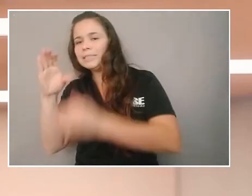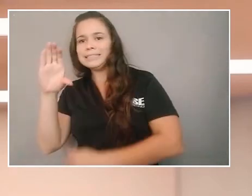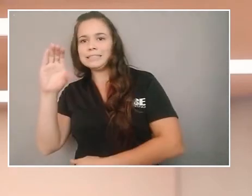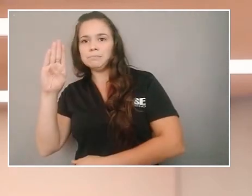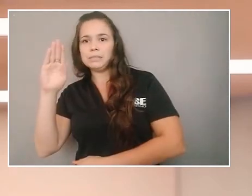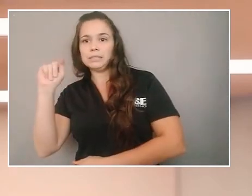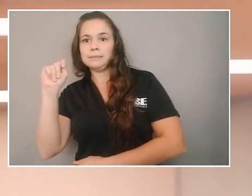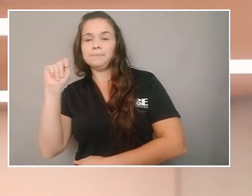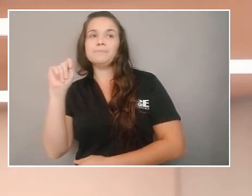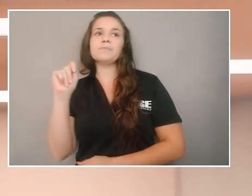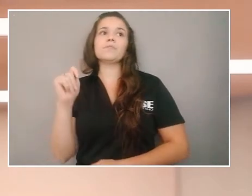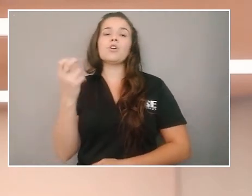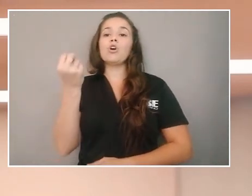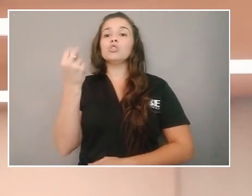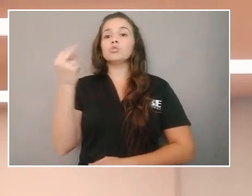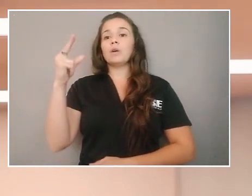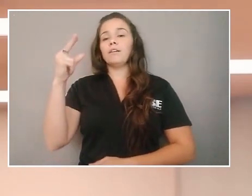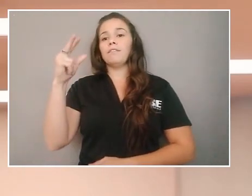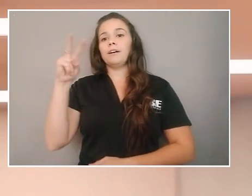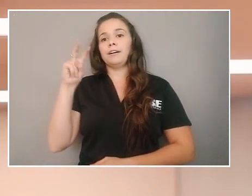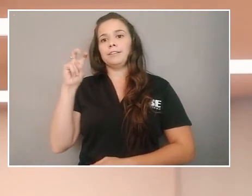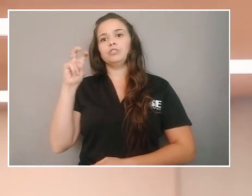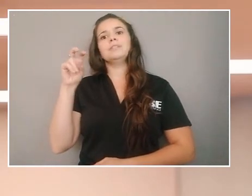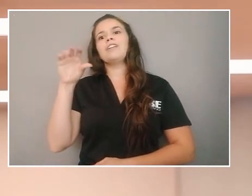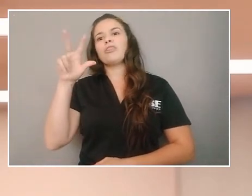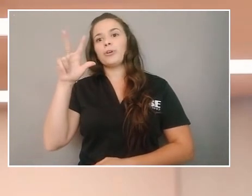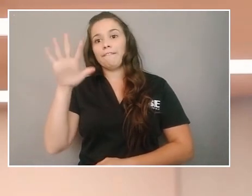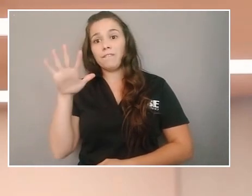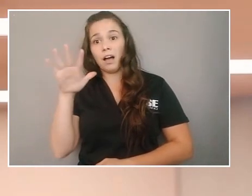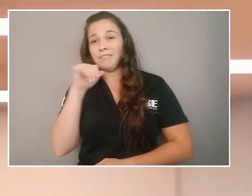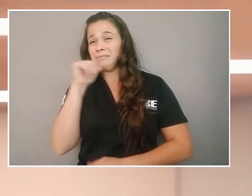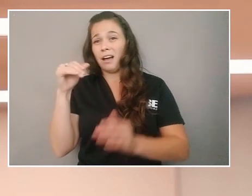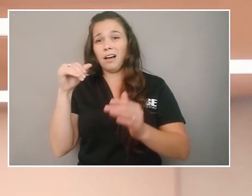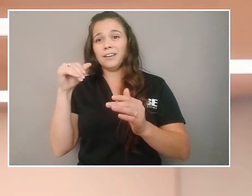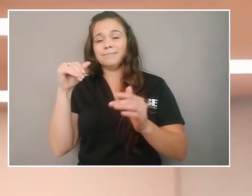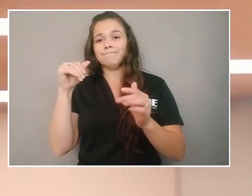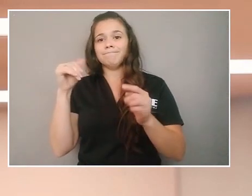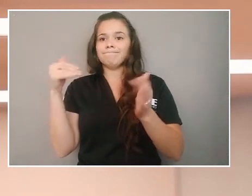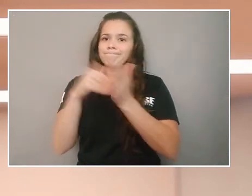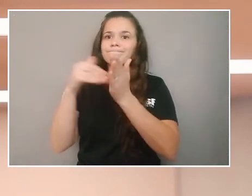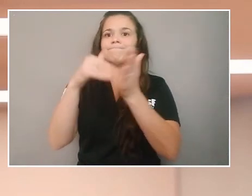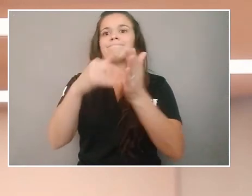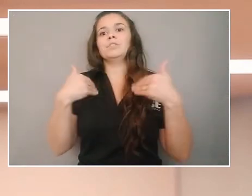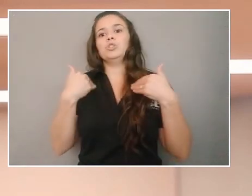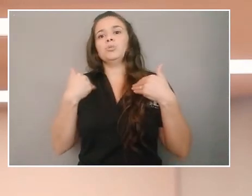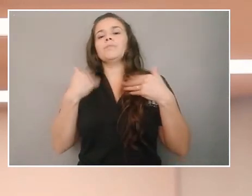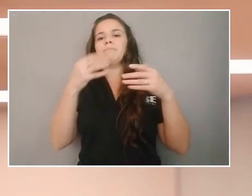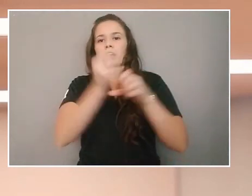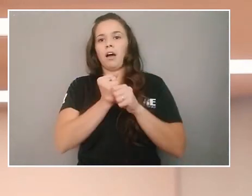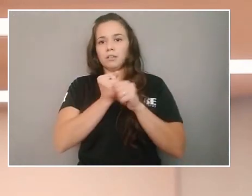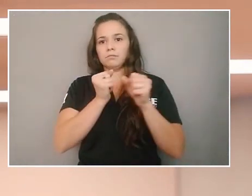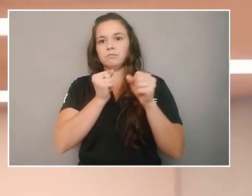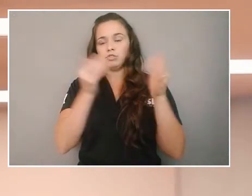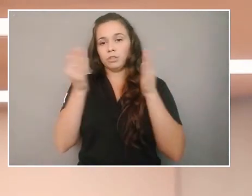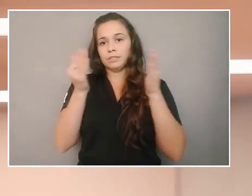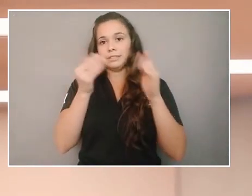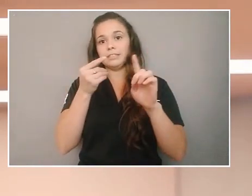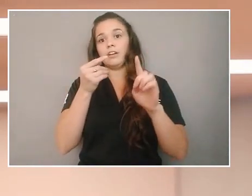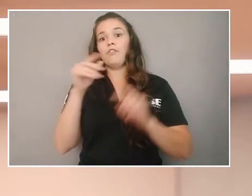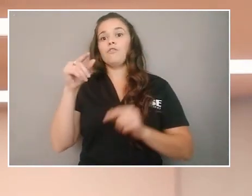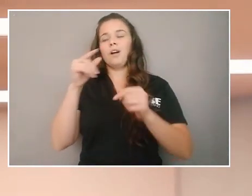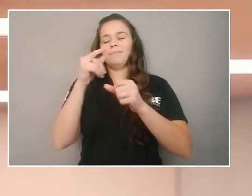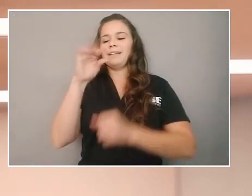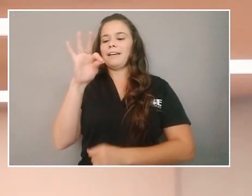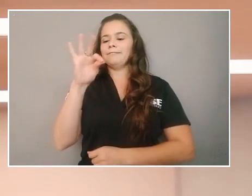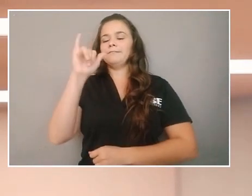1,235 unduplicated youth received services at the TAY centers in fiscal year 2018 to